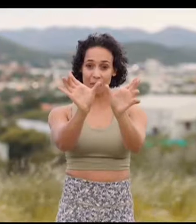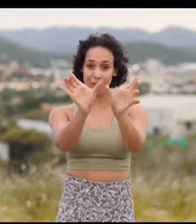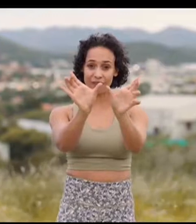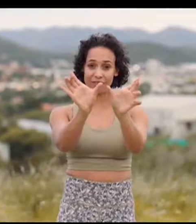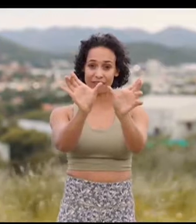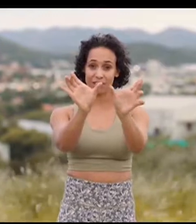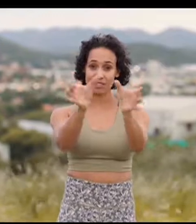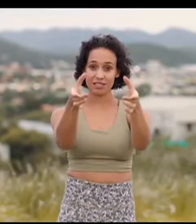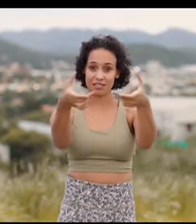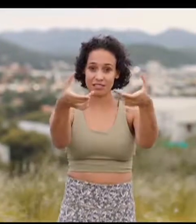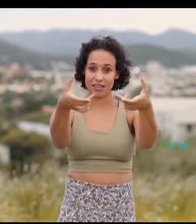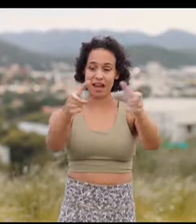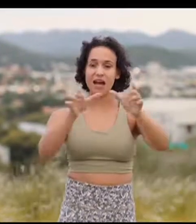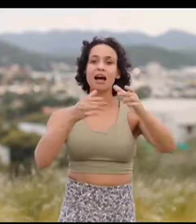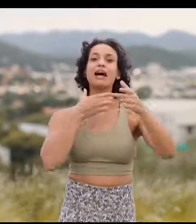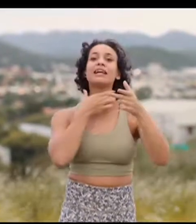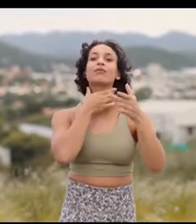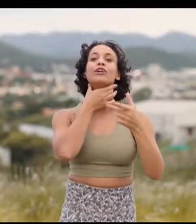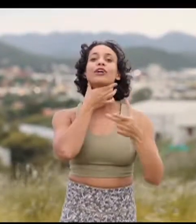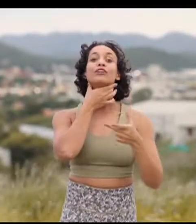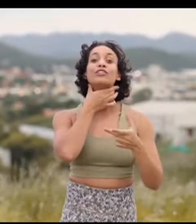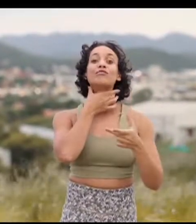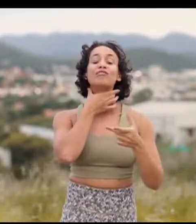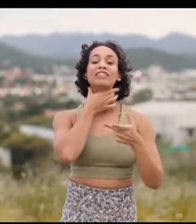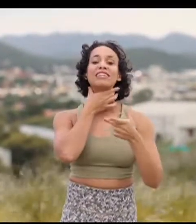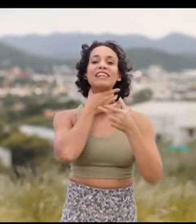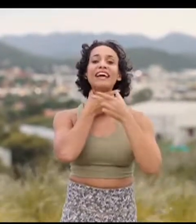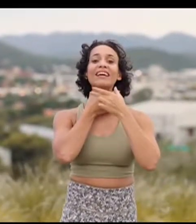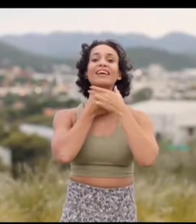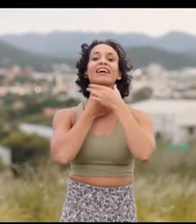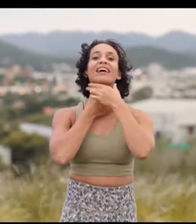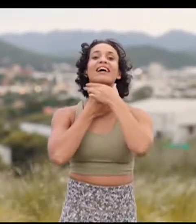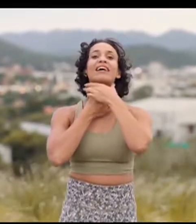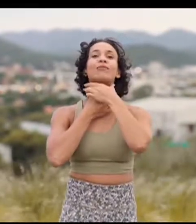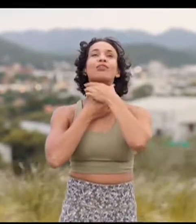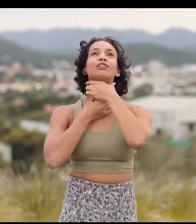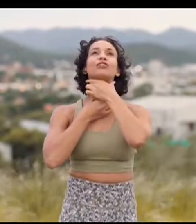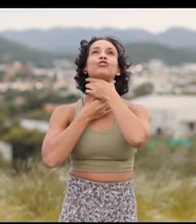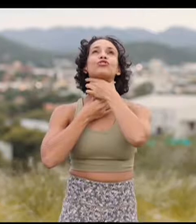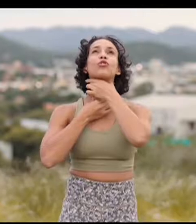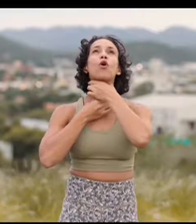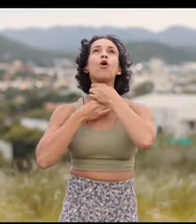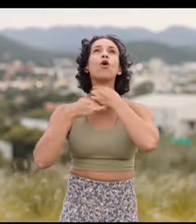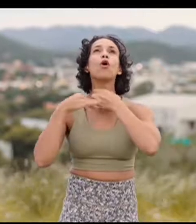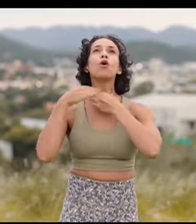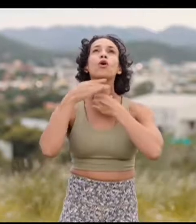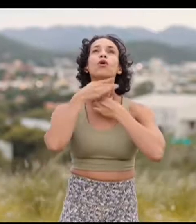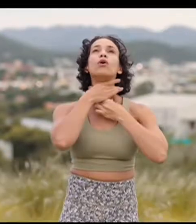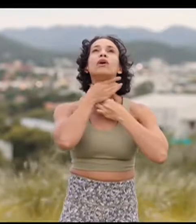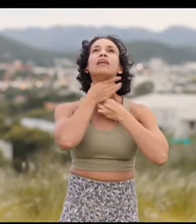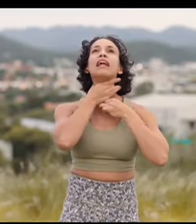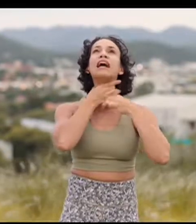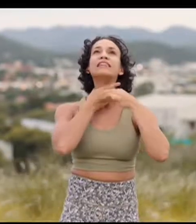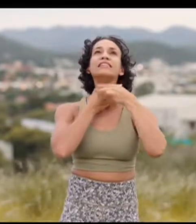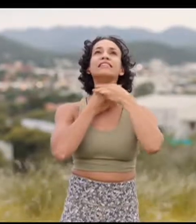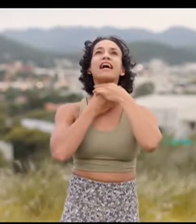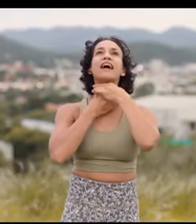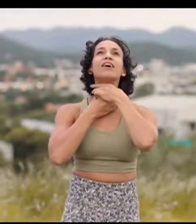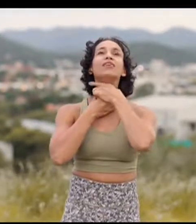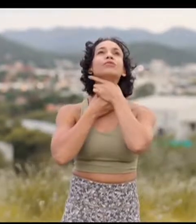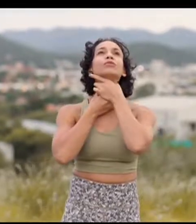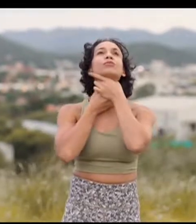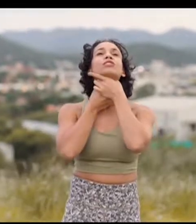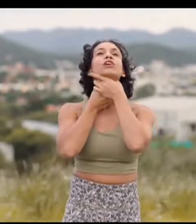I'm going to cup my fingers and I'm going to go to the front of the neck and I'm going to draw